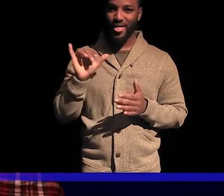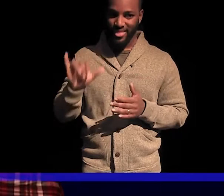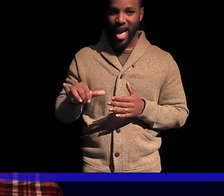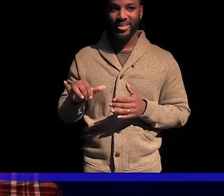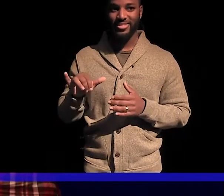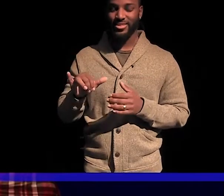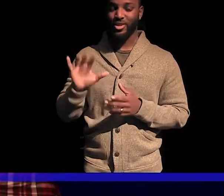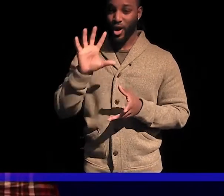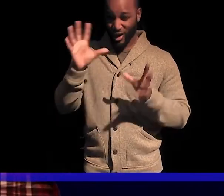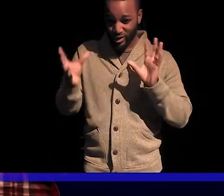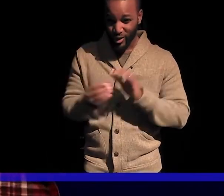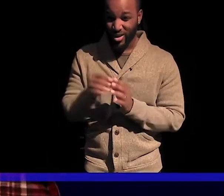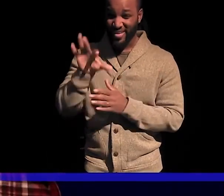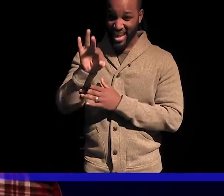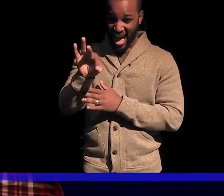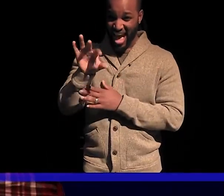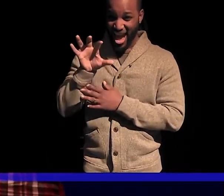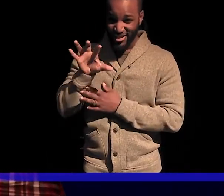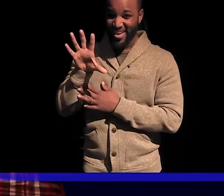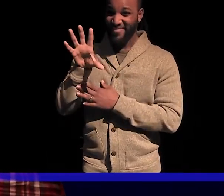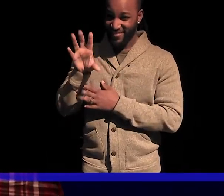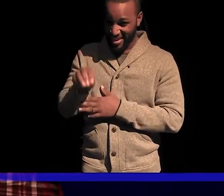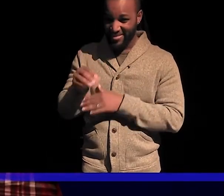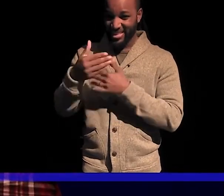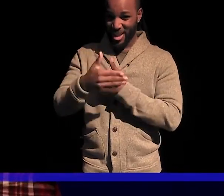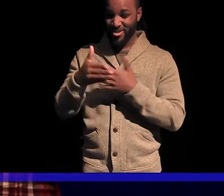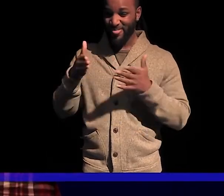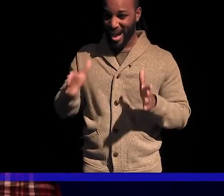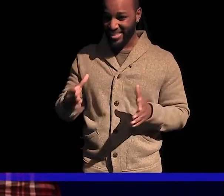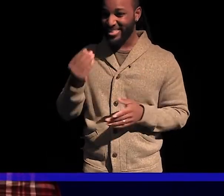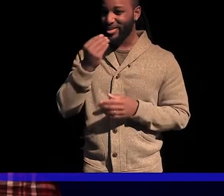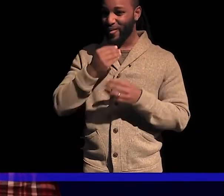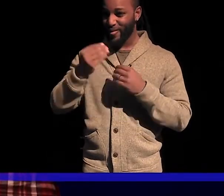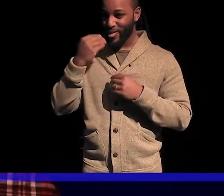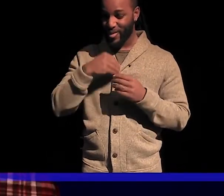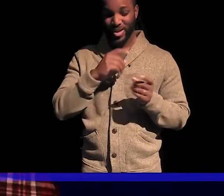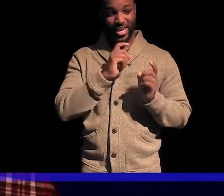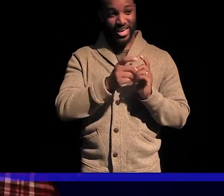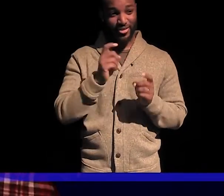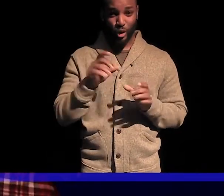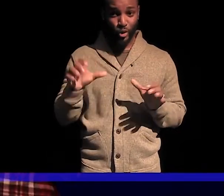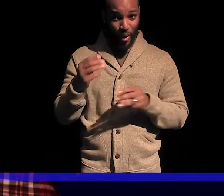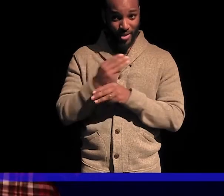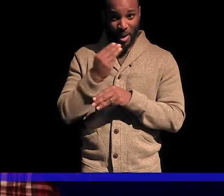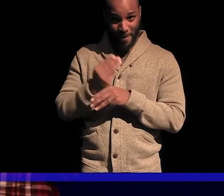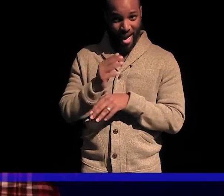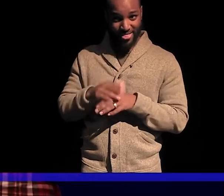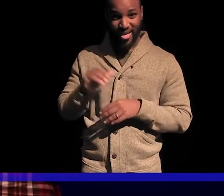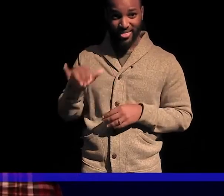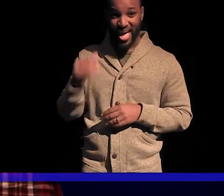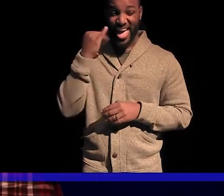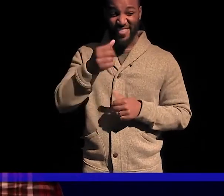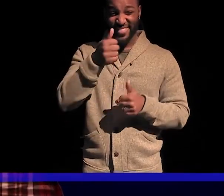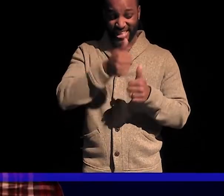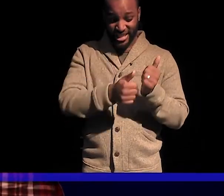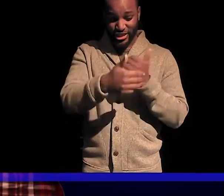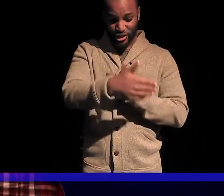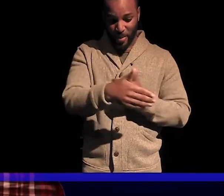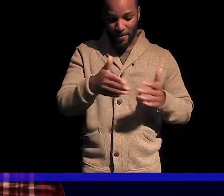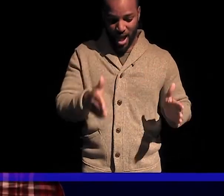that's a total of 950 boxes. So doing the math on that, if each